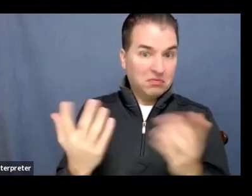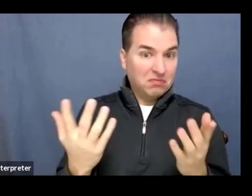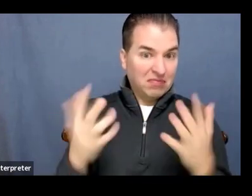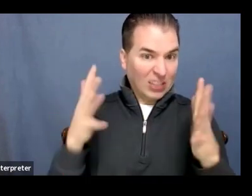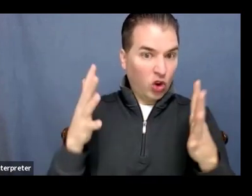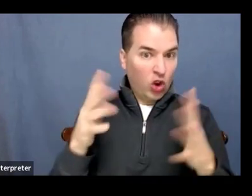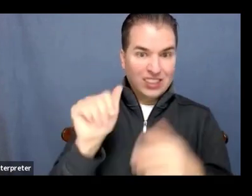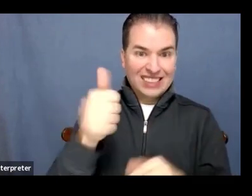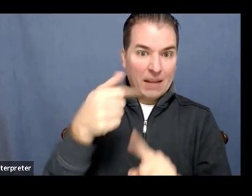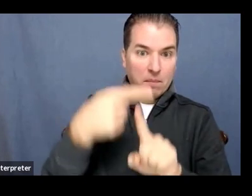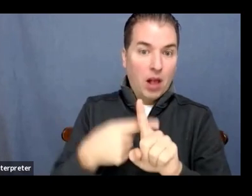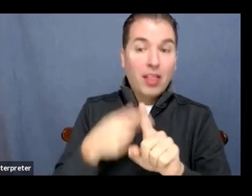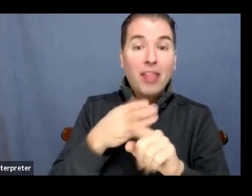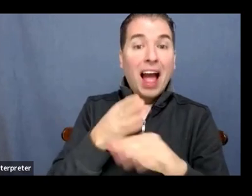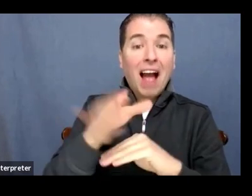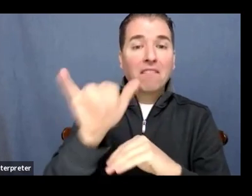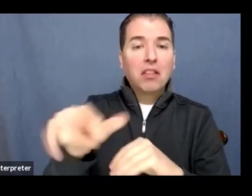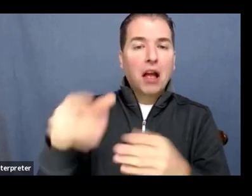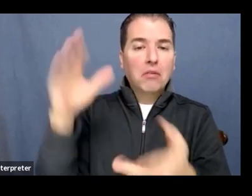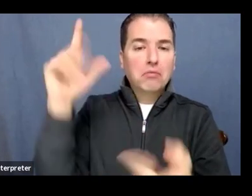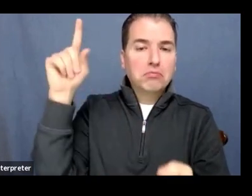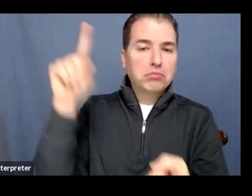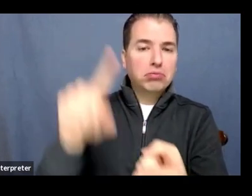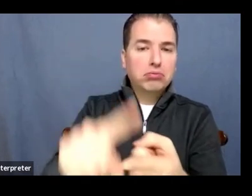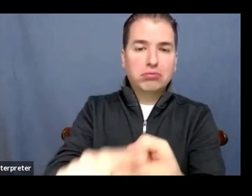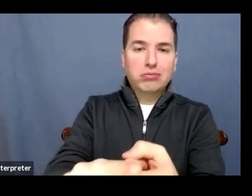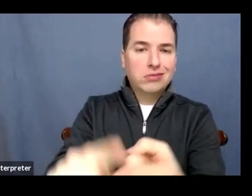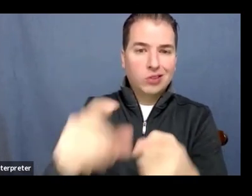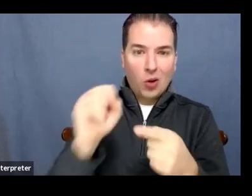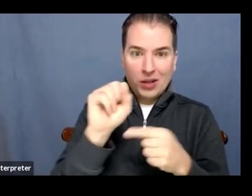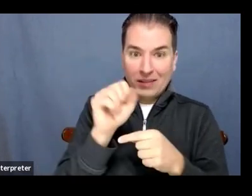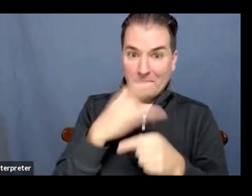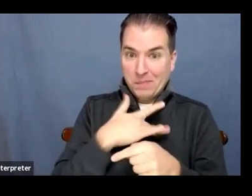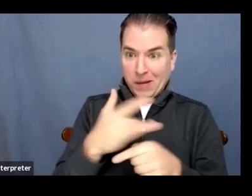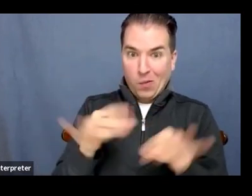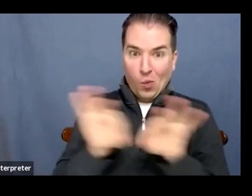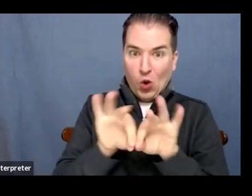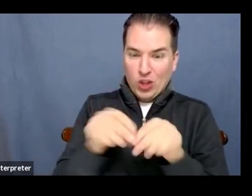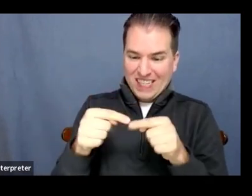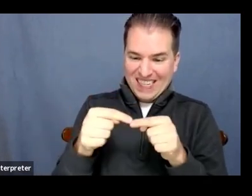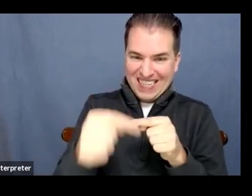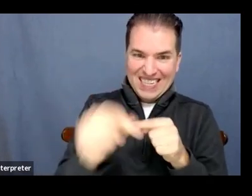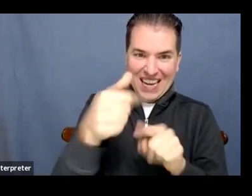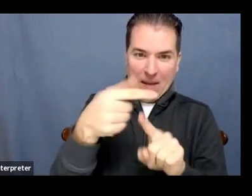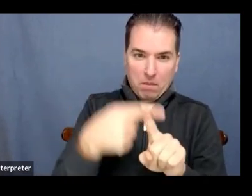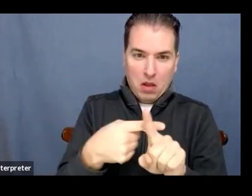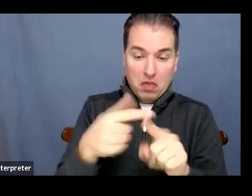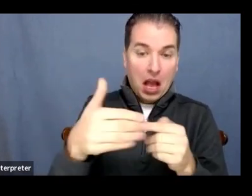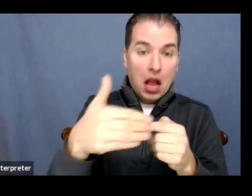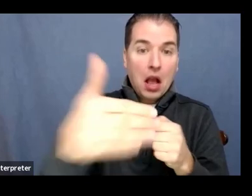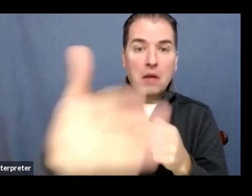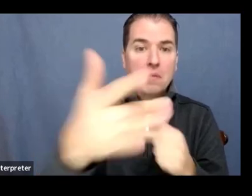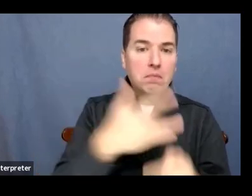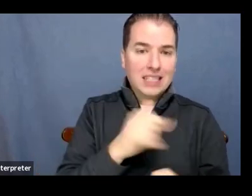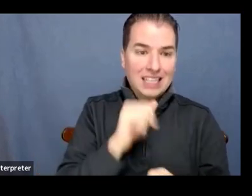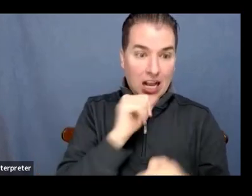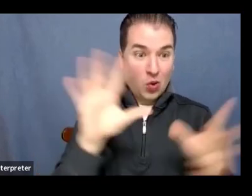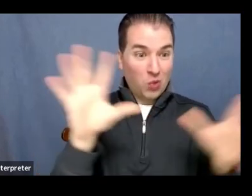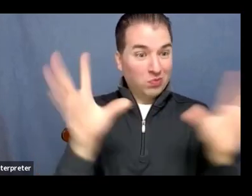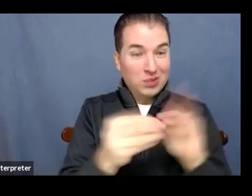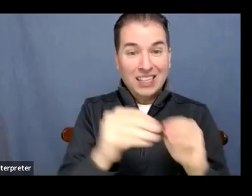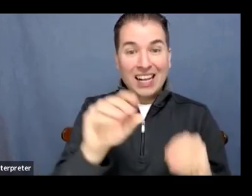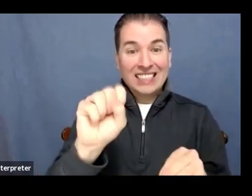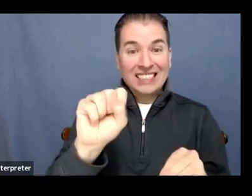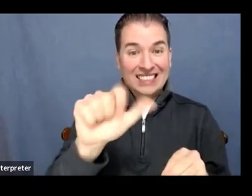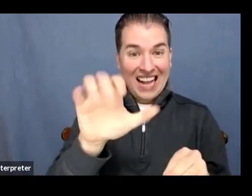here, average lifetime sales of $240. Okay, but that's not really the important number. Sales